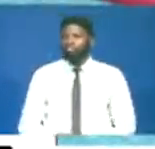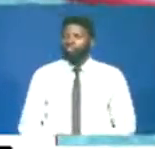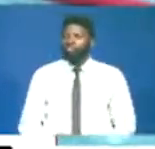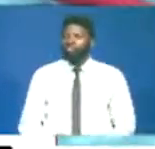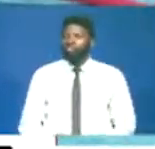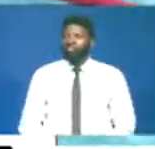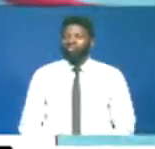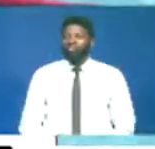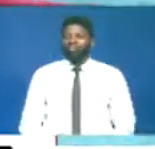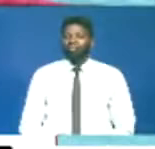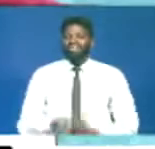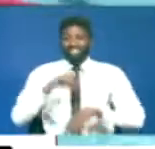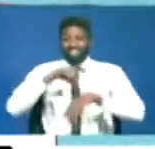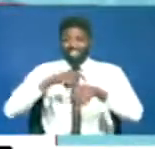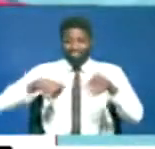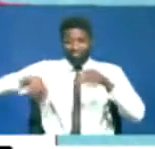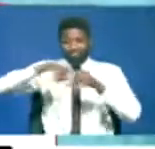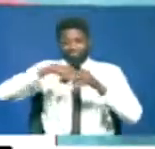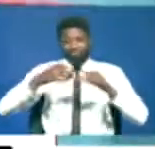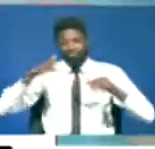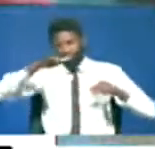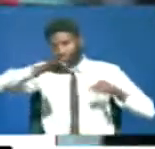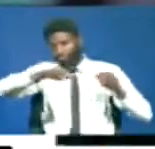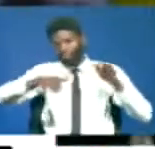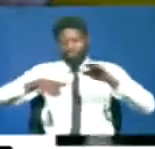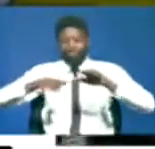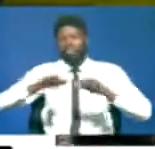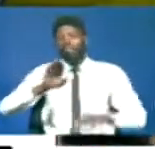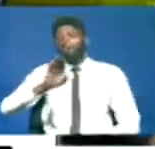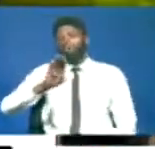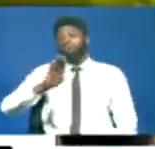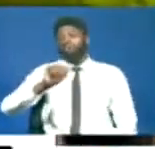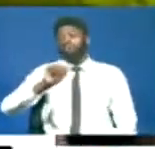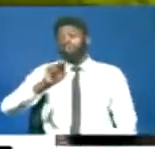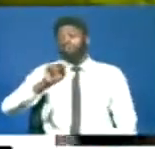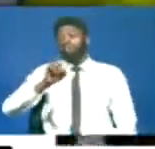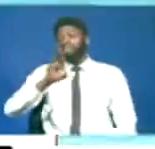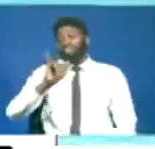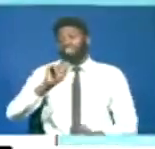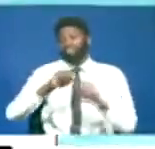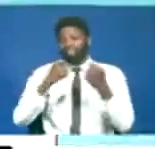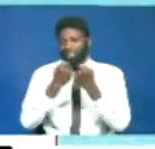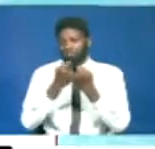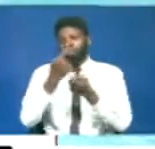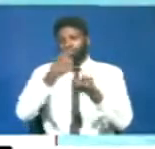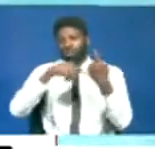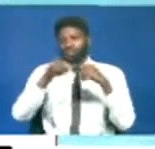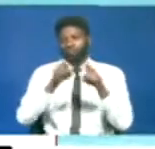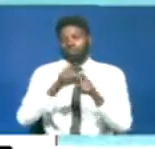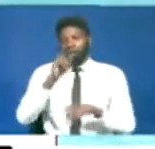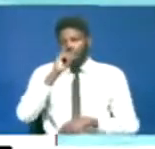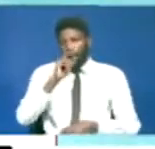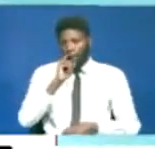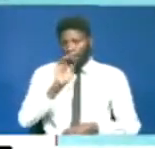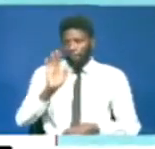In the relays, Bandari Swimming Club under the tutelage of National Coach Fakhri Mansour dominated while Aga Khan Academy Mombasa Aquatic